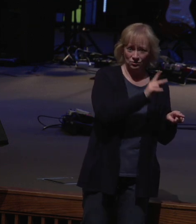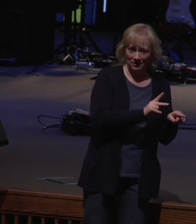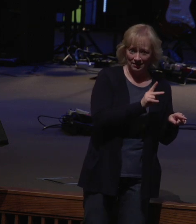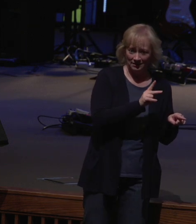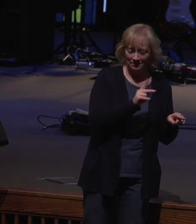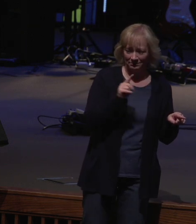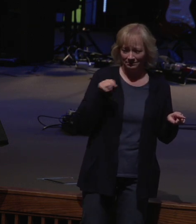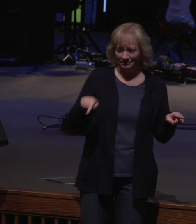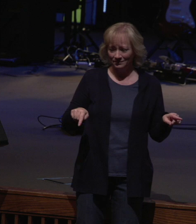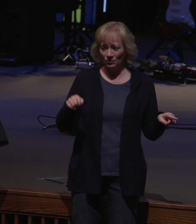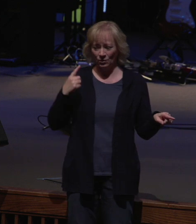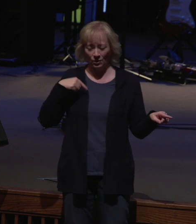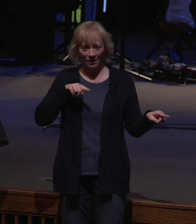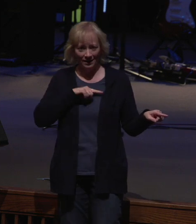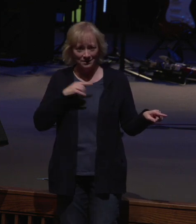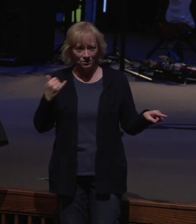us